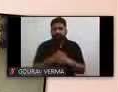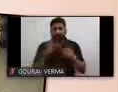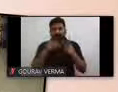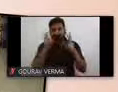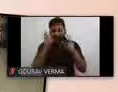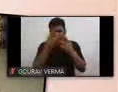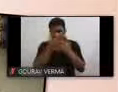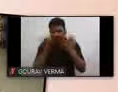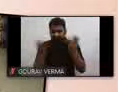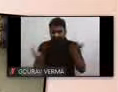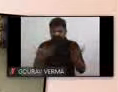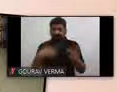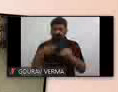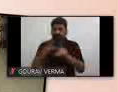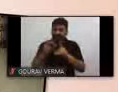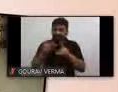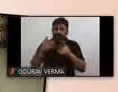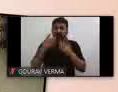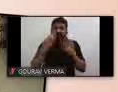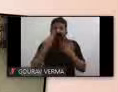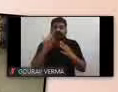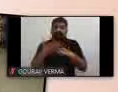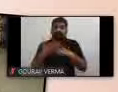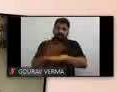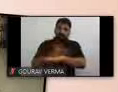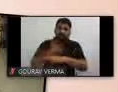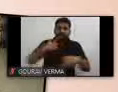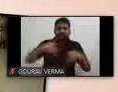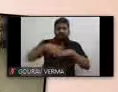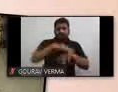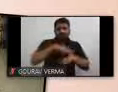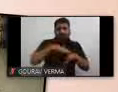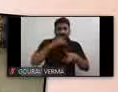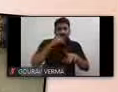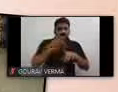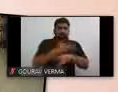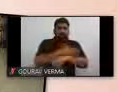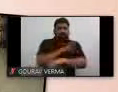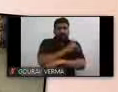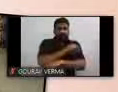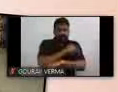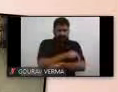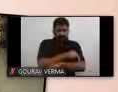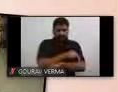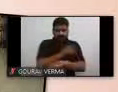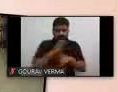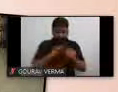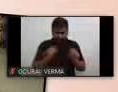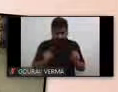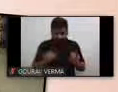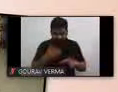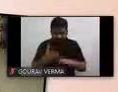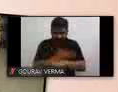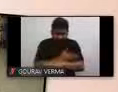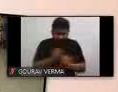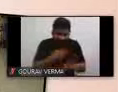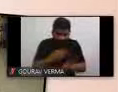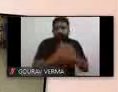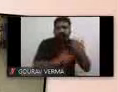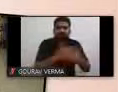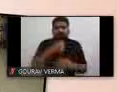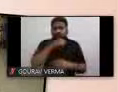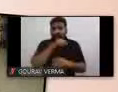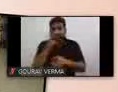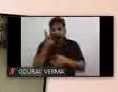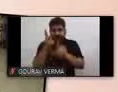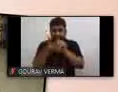done in early intervention. All this can be done only if we start early. At 8 years, we are